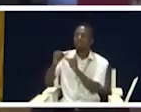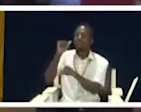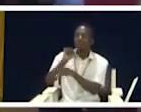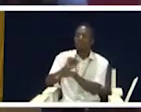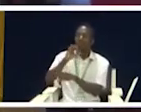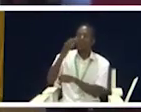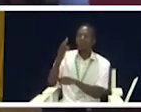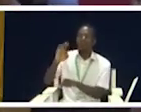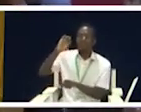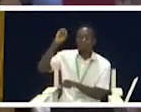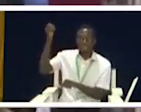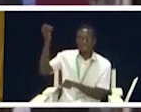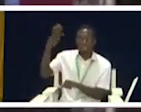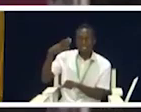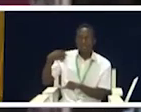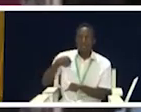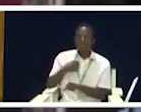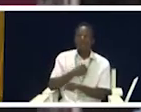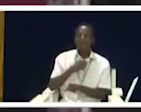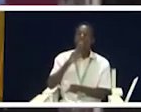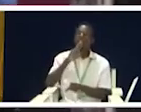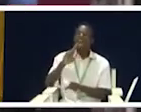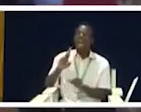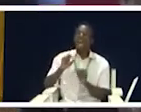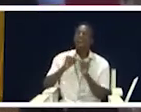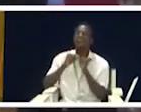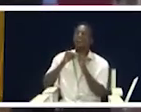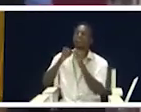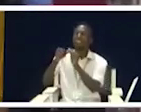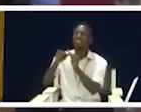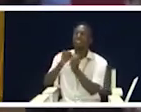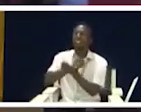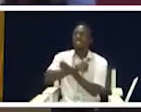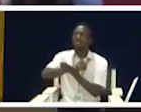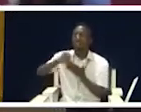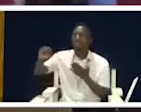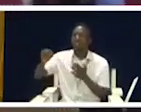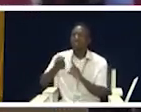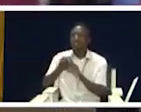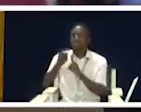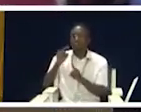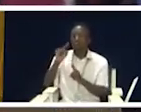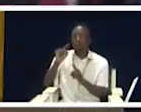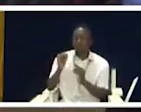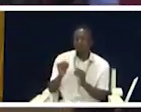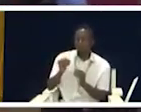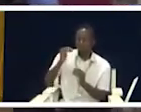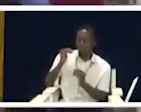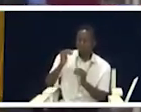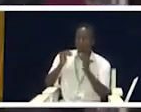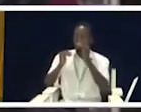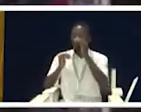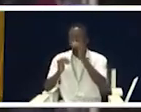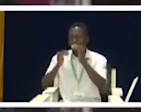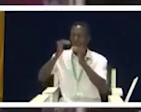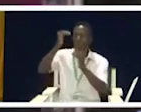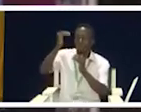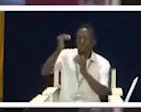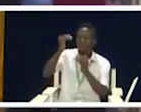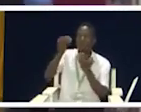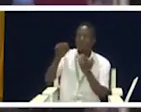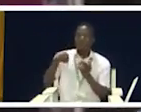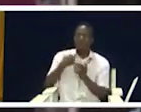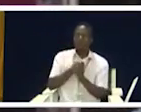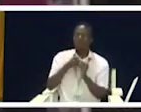stop. We are continually sanctified from one level of consecration to another. We are continually